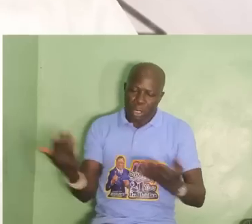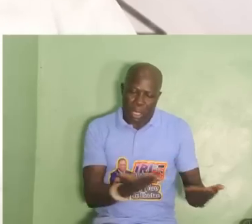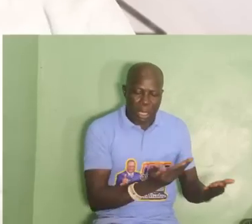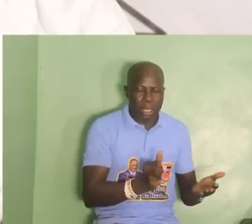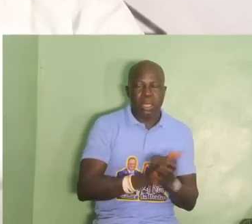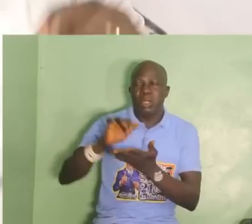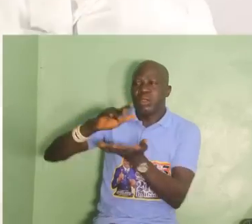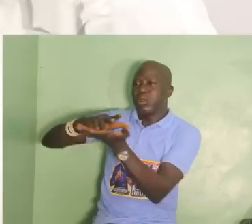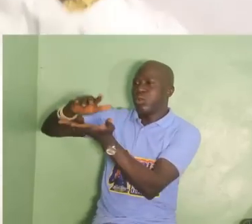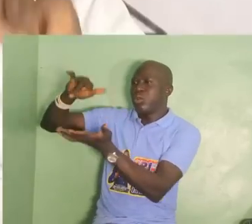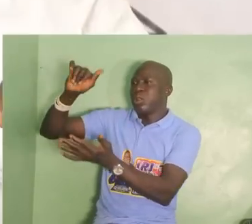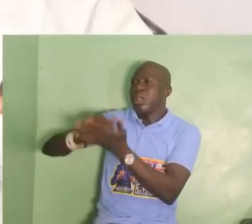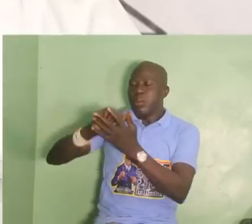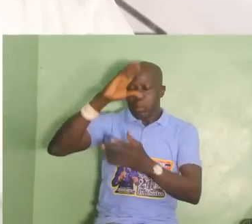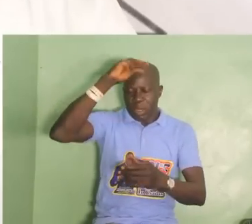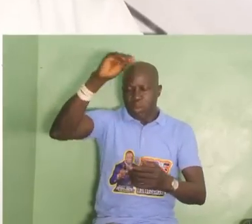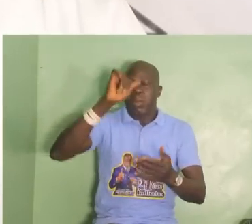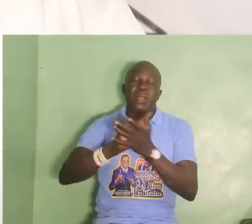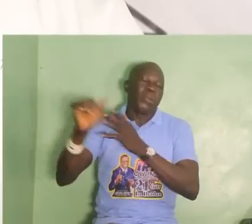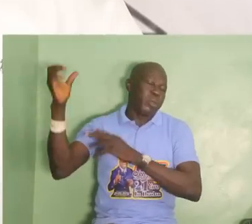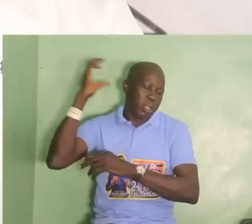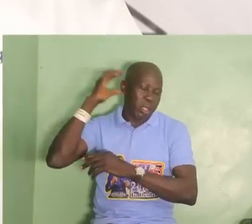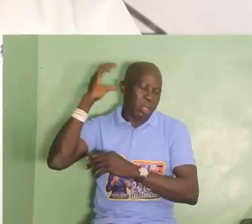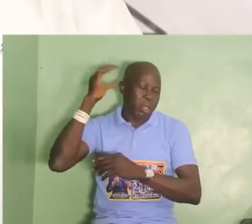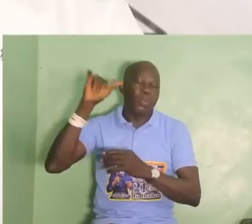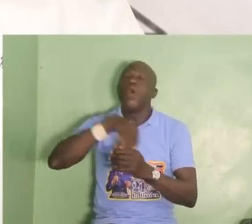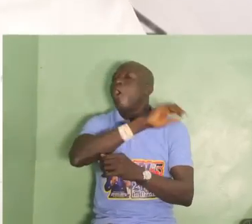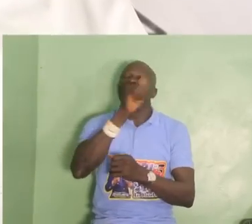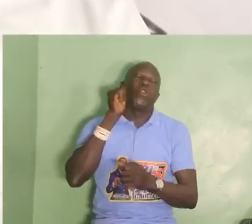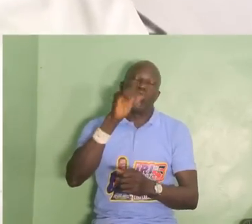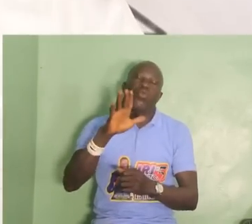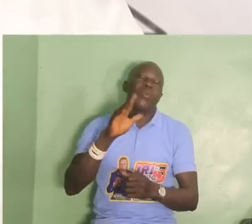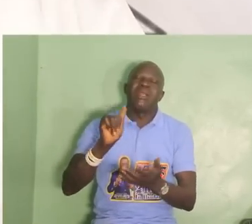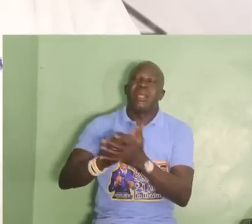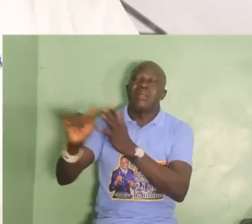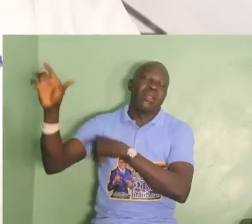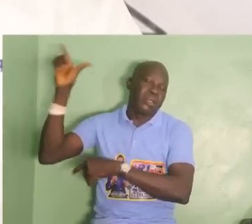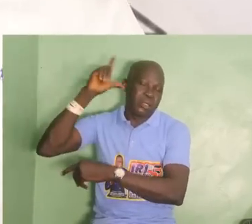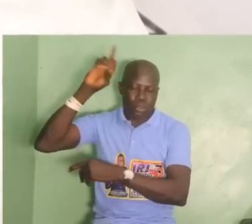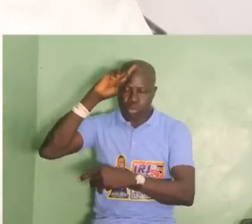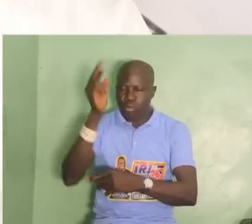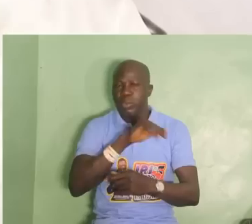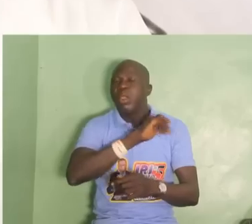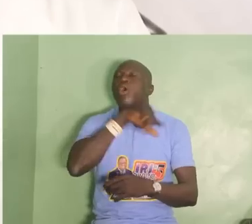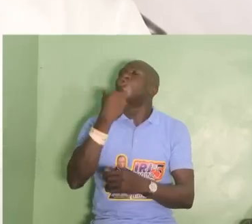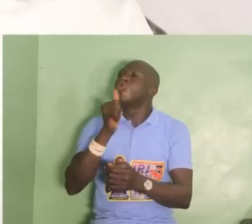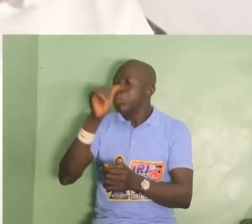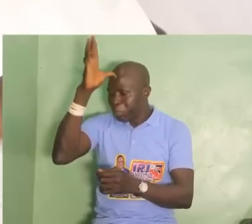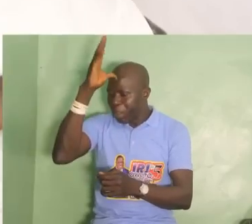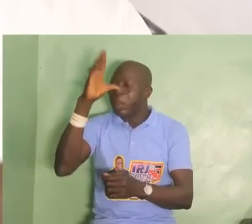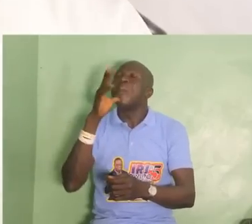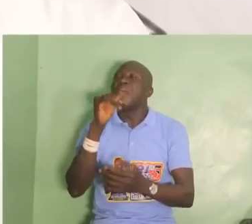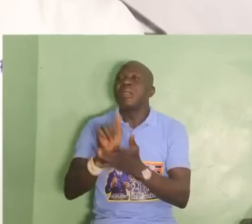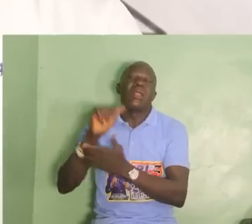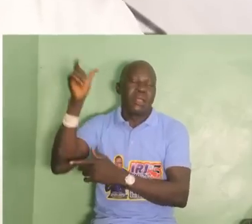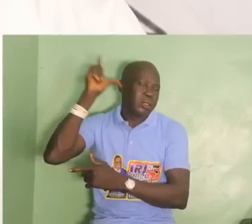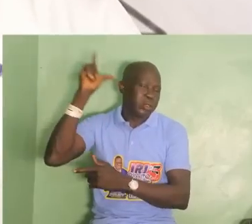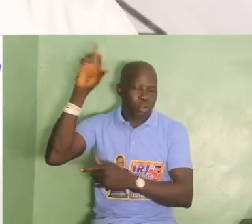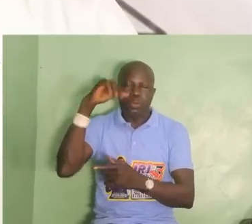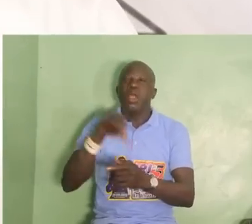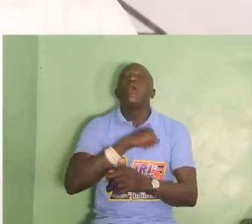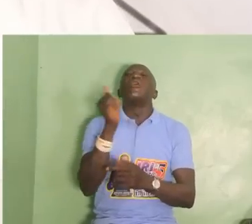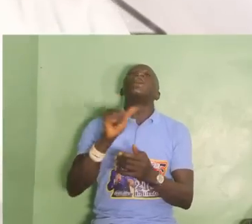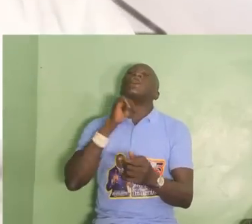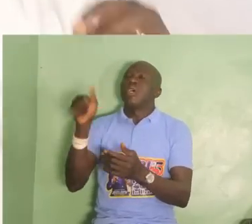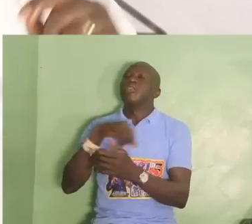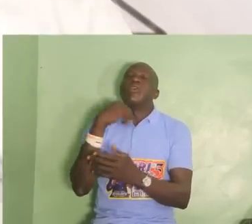not move? Tano sope o ne koja. Who is the one that said you not pass? Amen. We Lord Jesus. I declare the name of Jesus. Oru ma dogu eja kwa. Amen. Heaven will